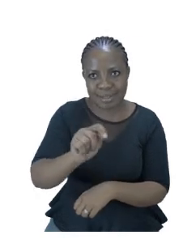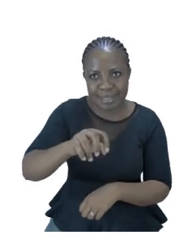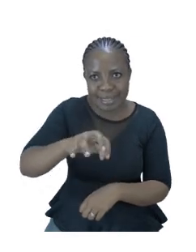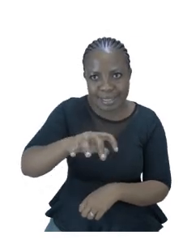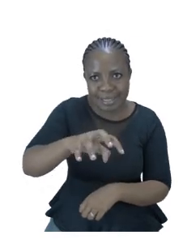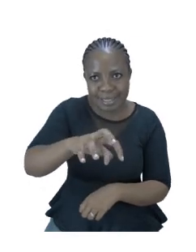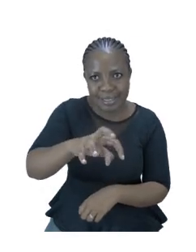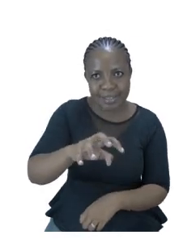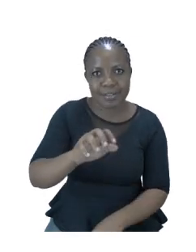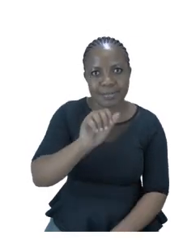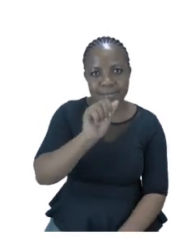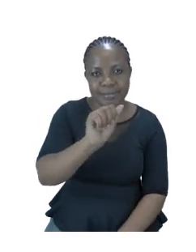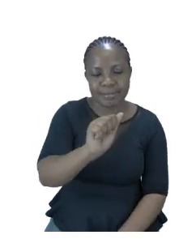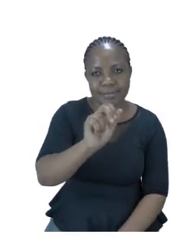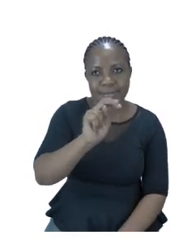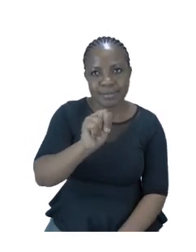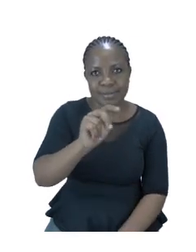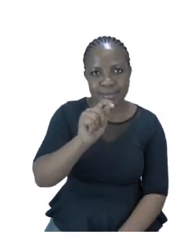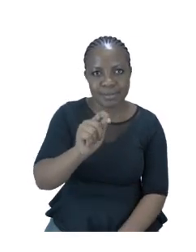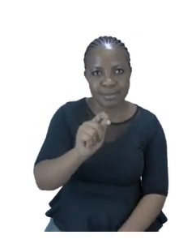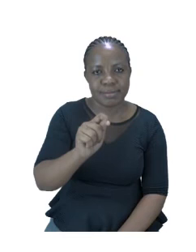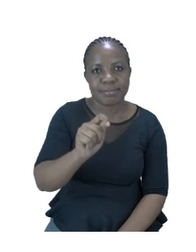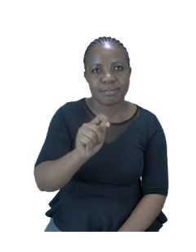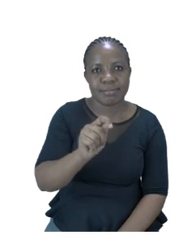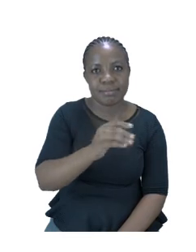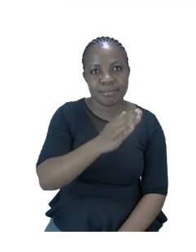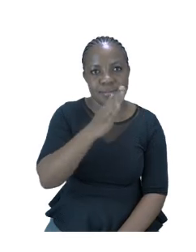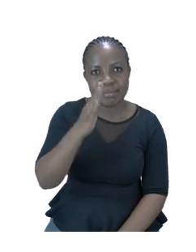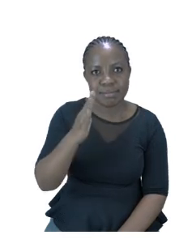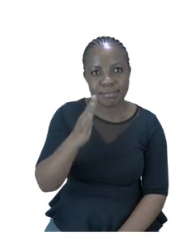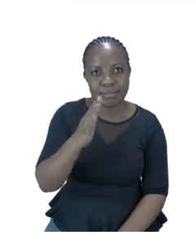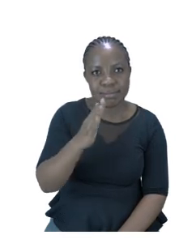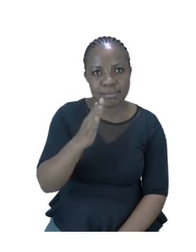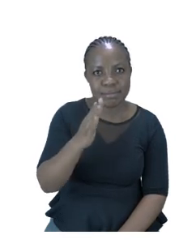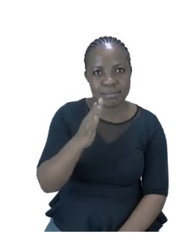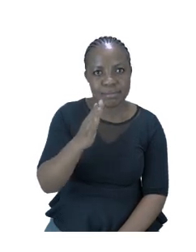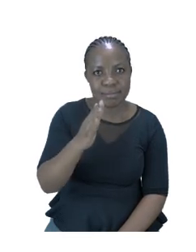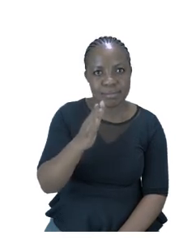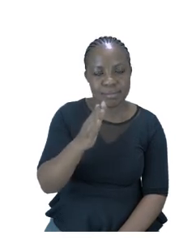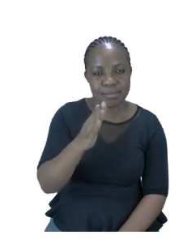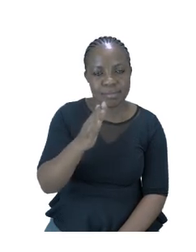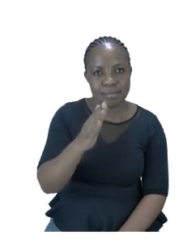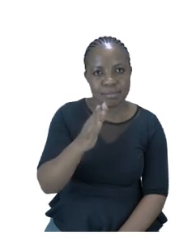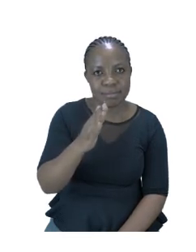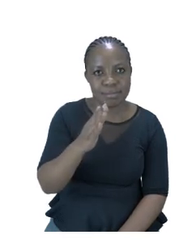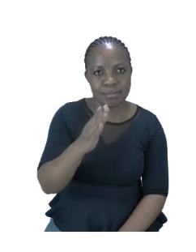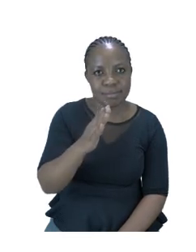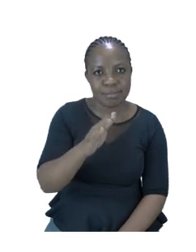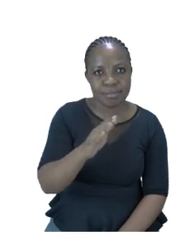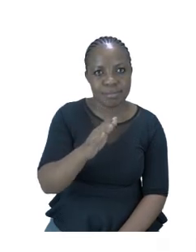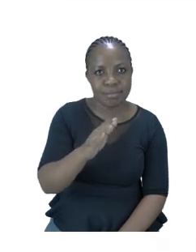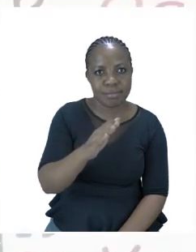is your example. Our example, which we will put on the board, is the word